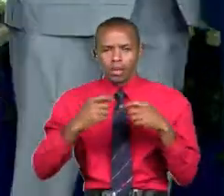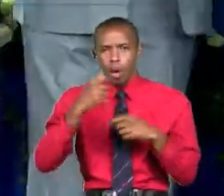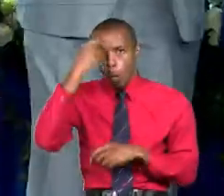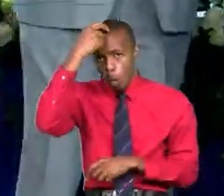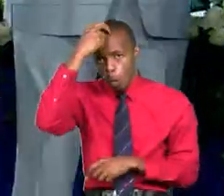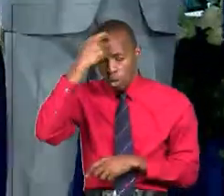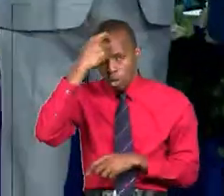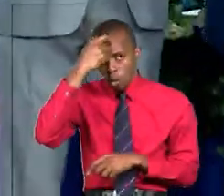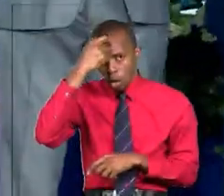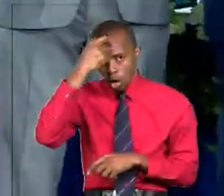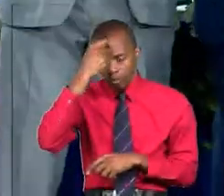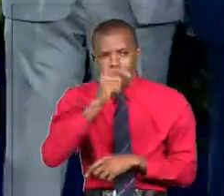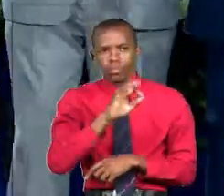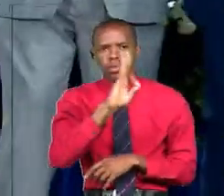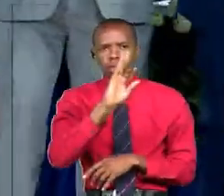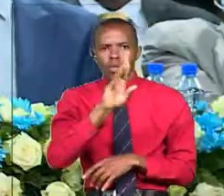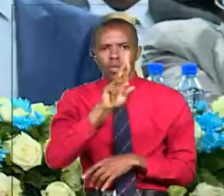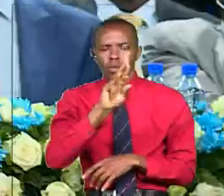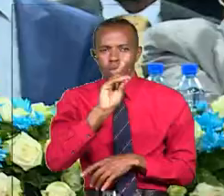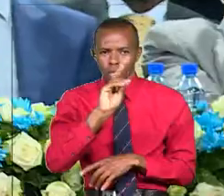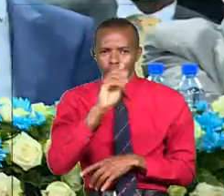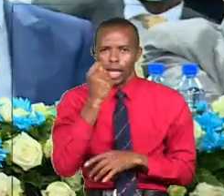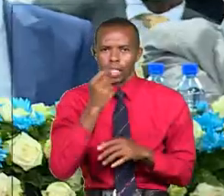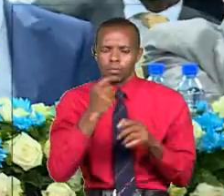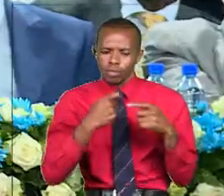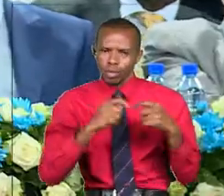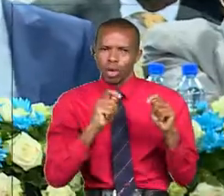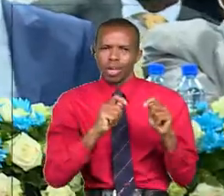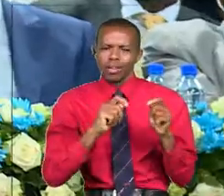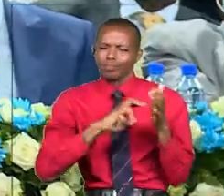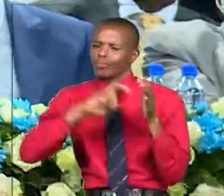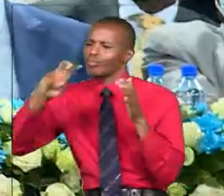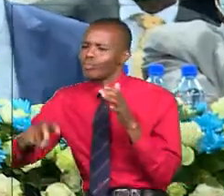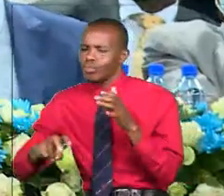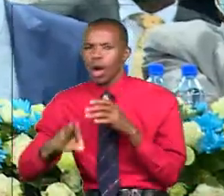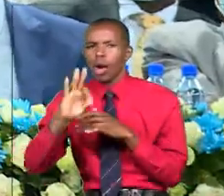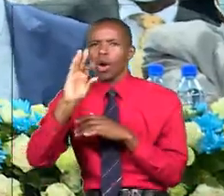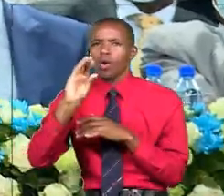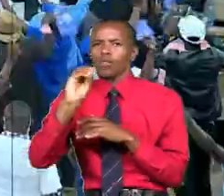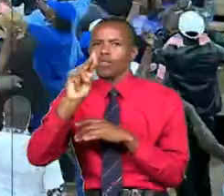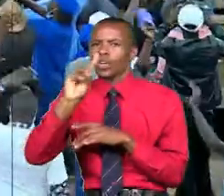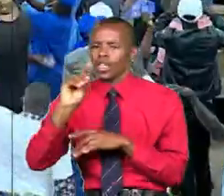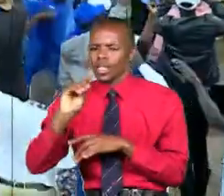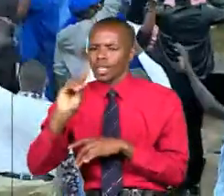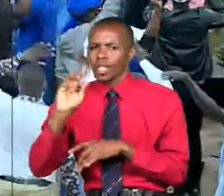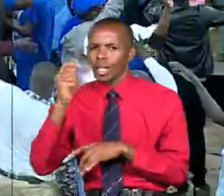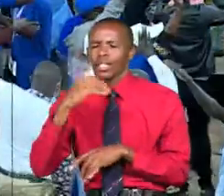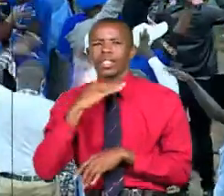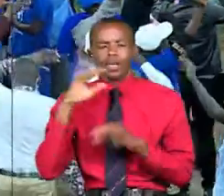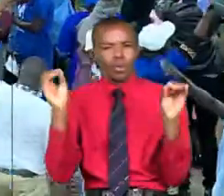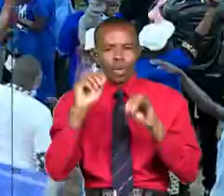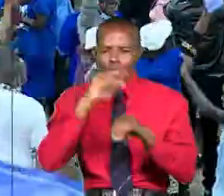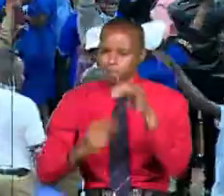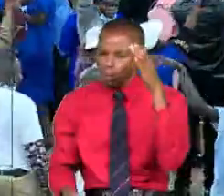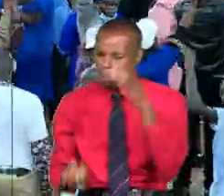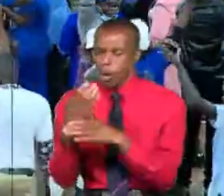Wetangula as Ford Kenya party leader. So ukitoka Ford Kenya, si ati utakufa. During the launch of the